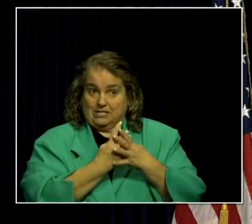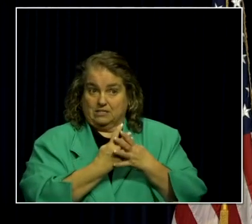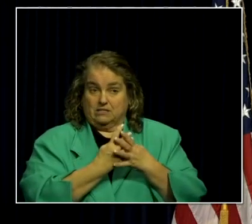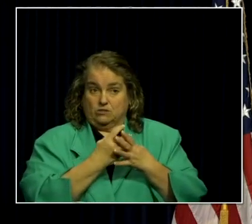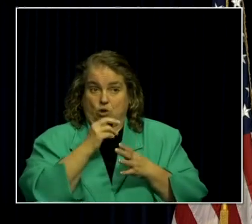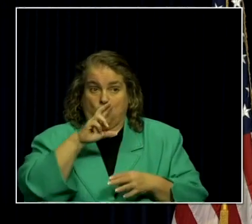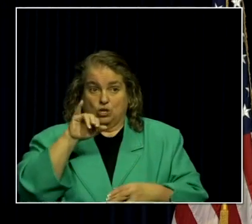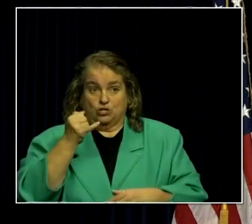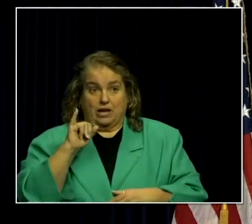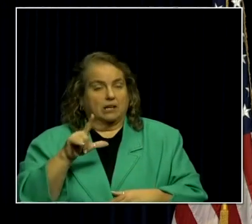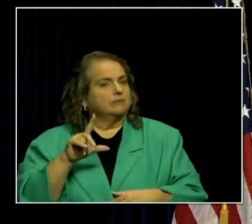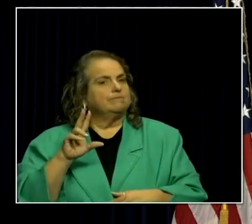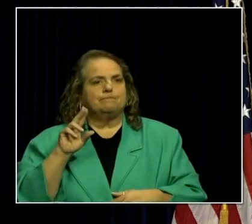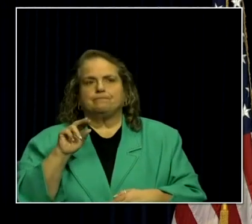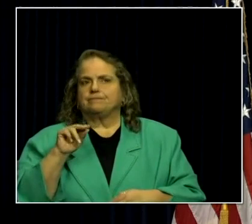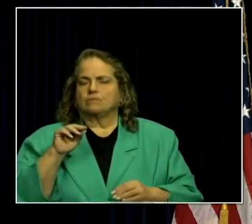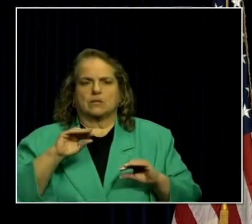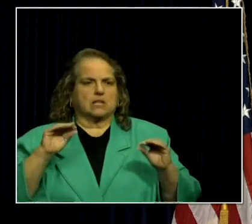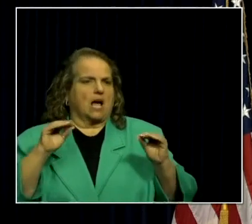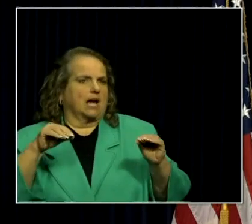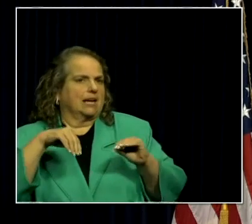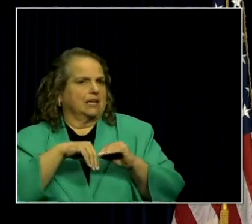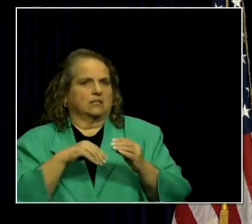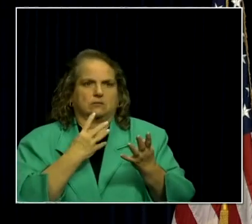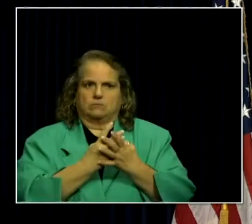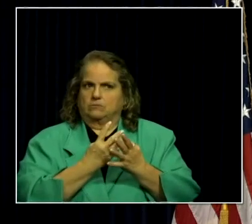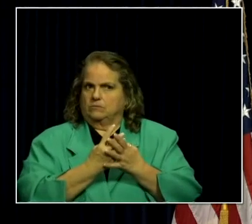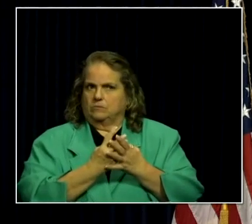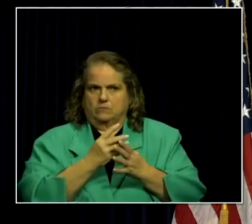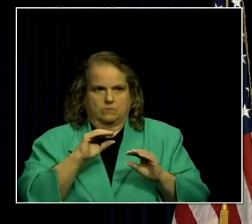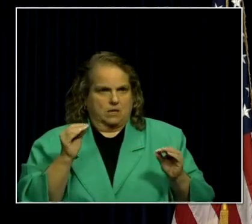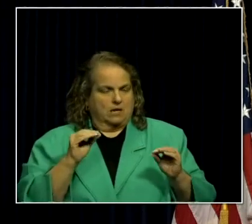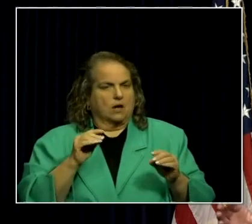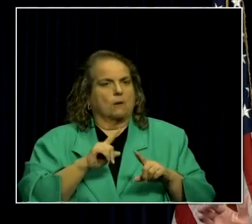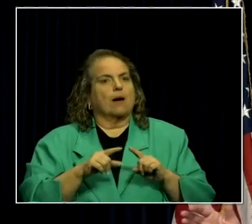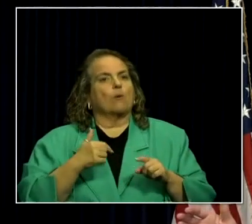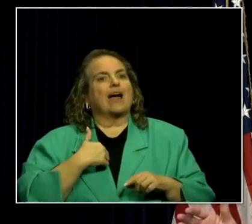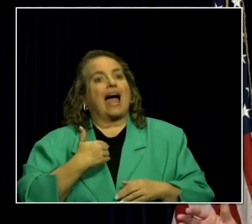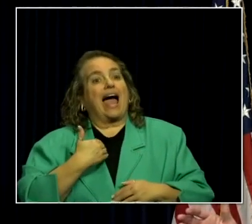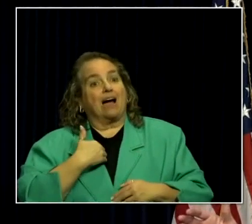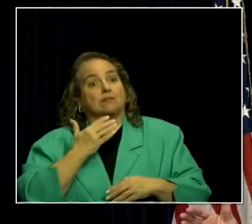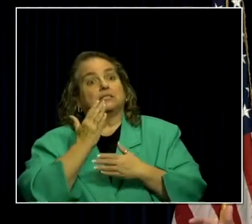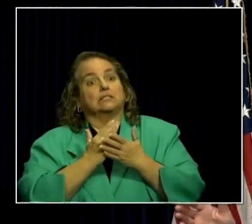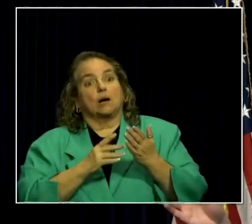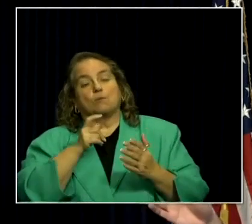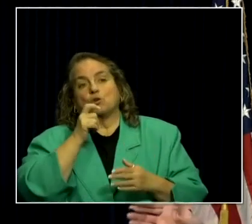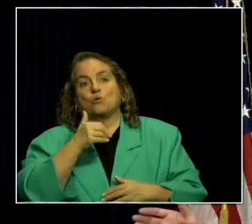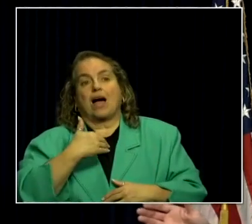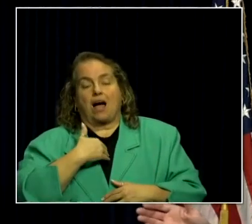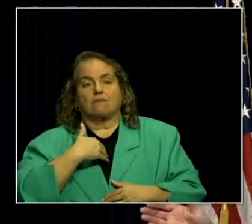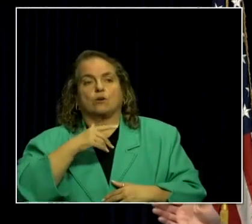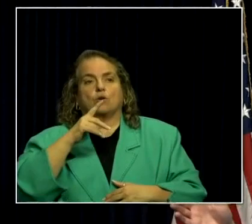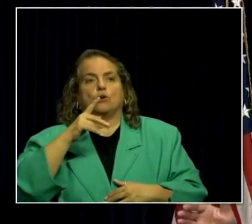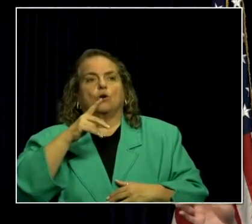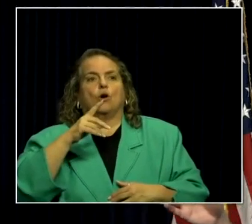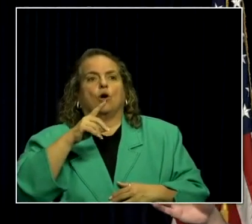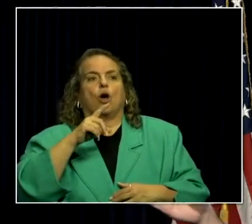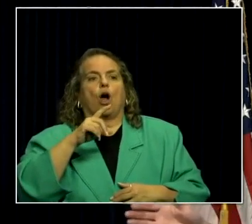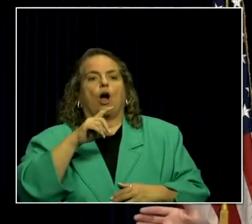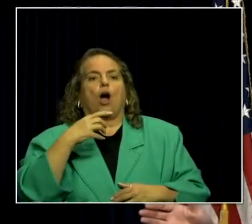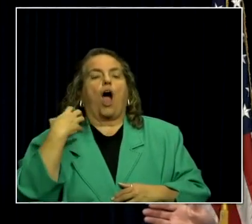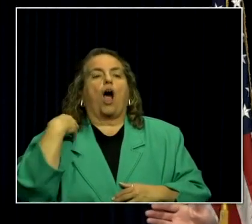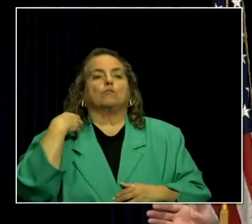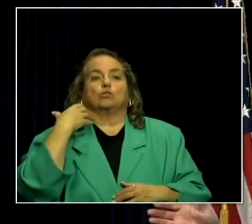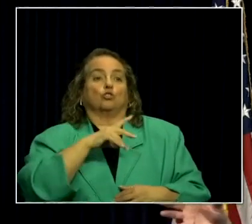cases with inmates. We have had a couple of confirmed cases with correction staff, but they are not